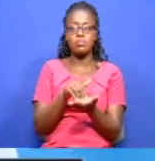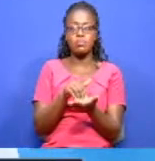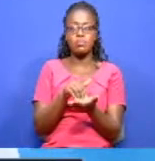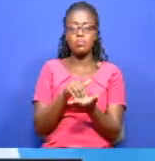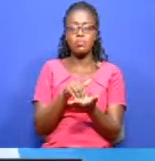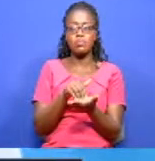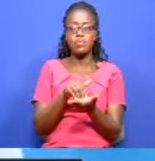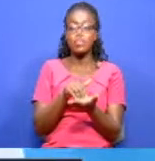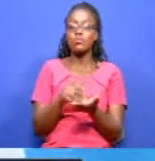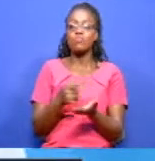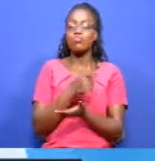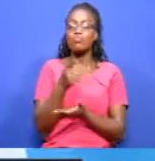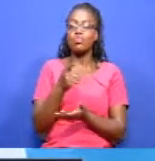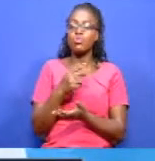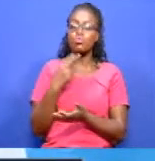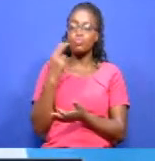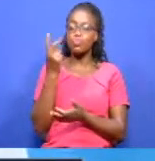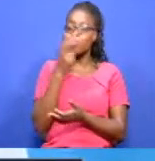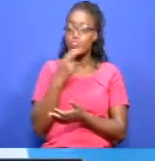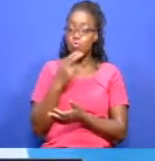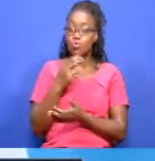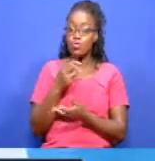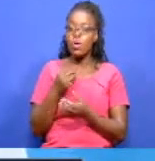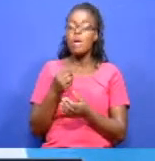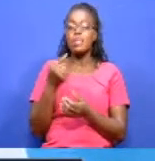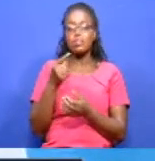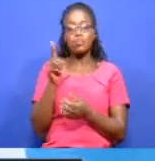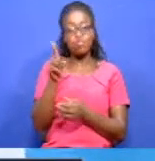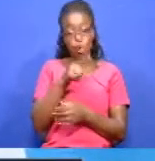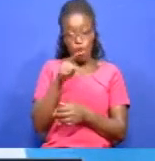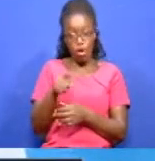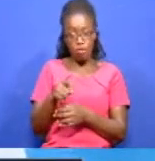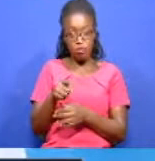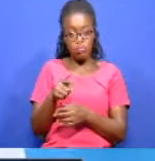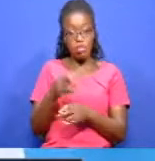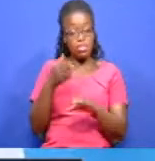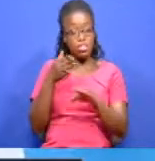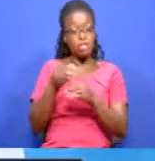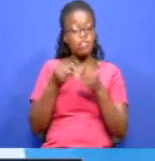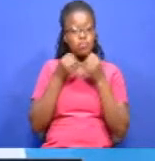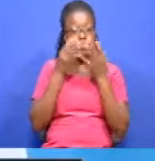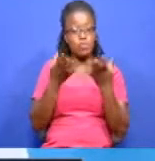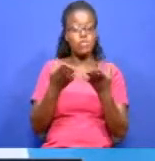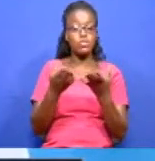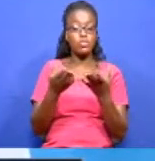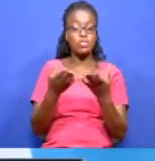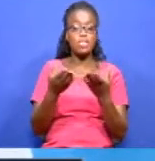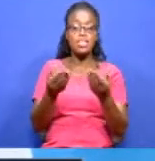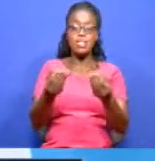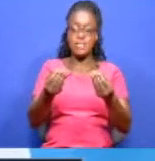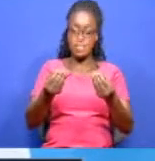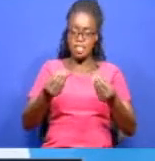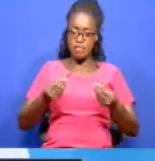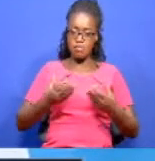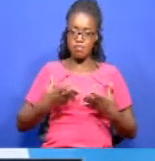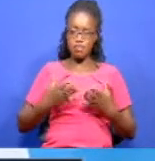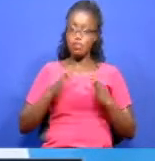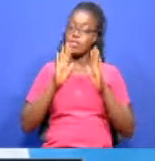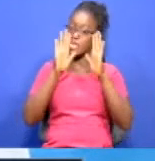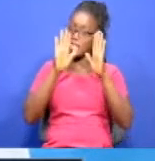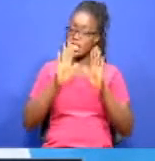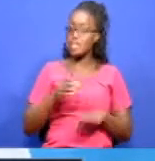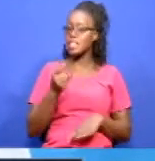do not provide the right information to please do so, so that the necessary